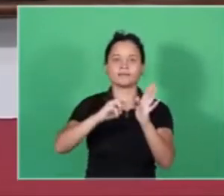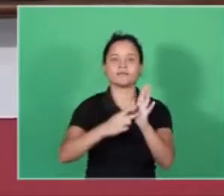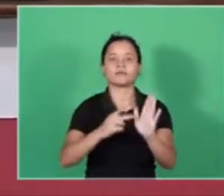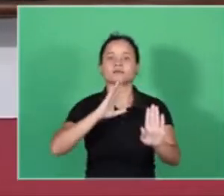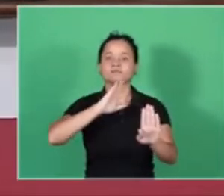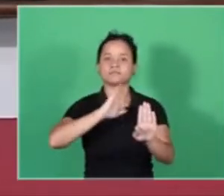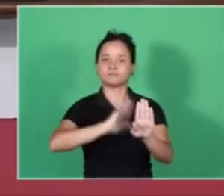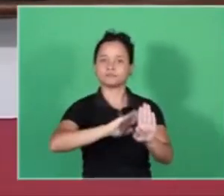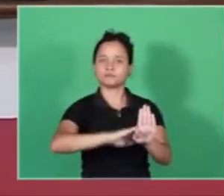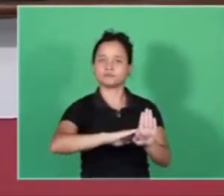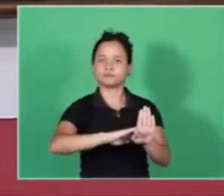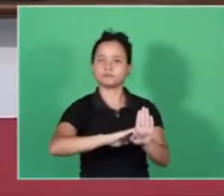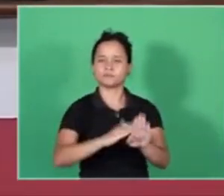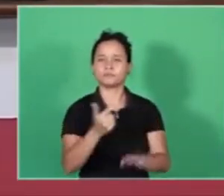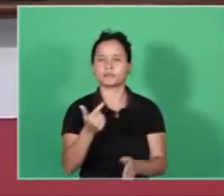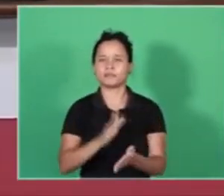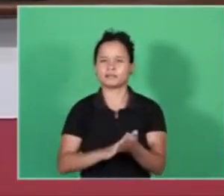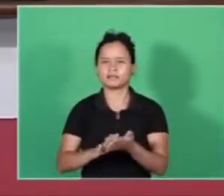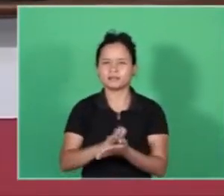There's nothing.